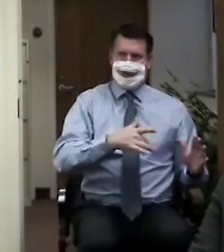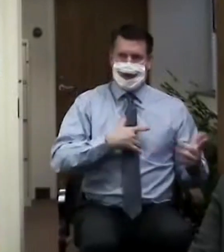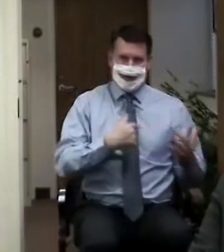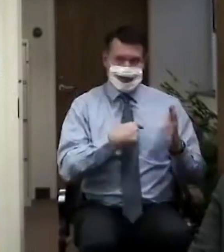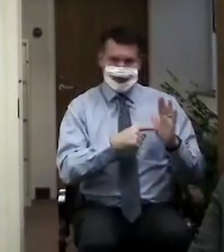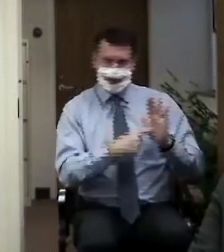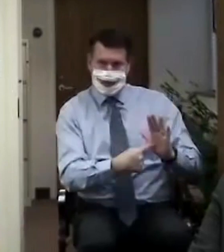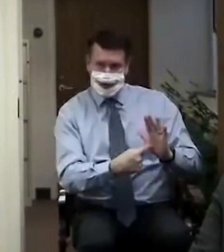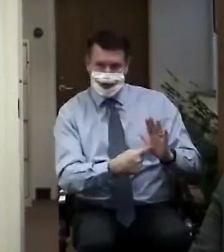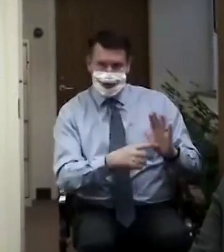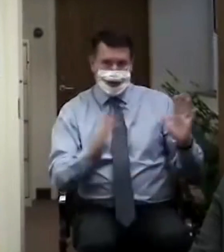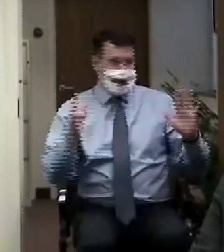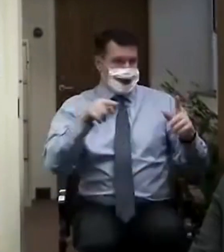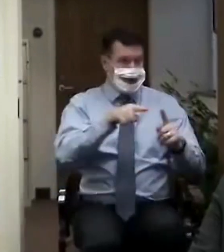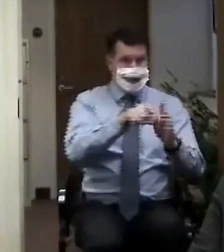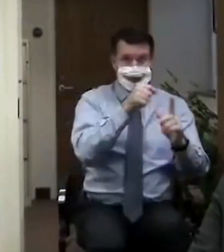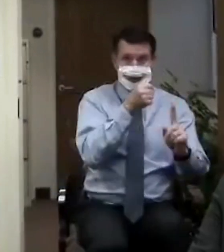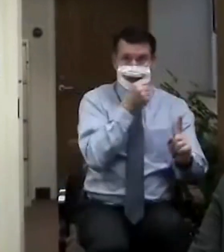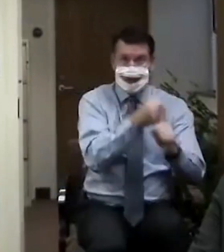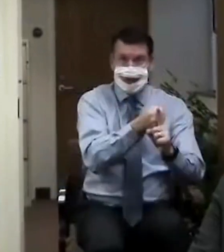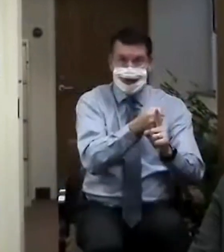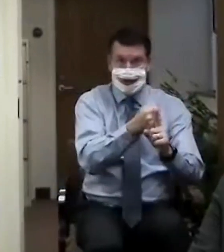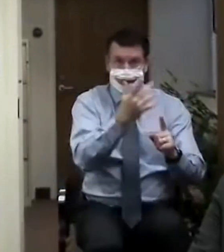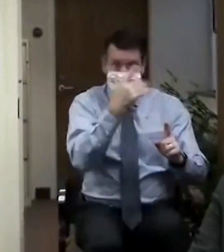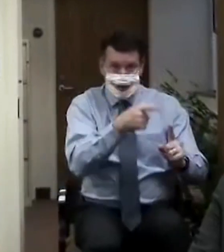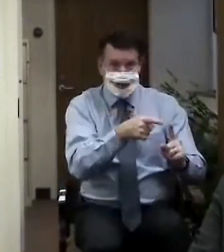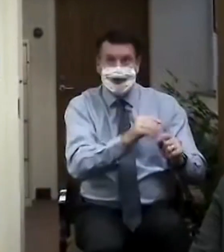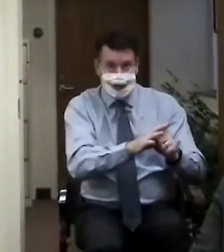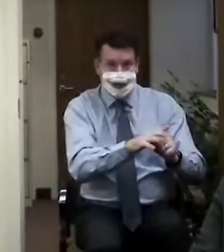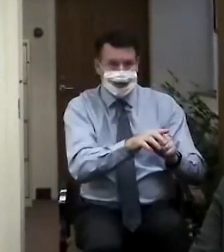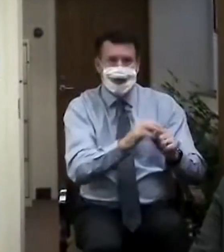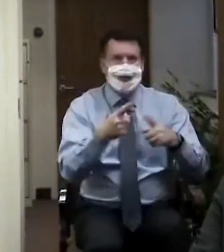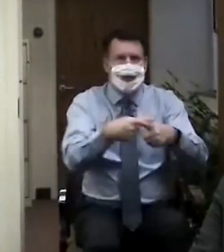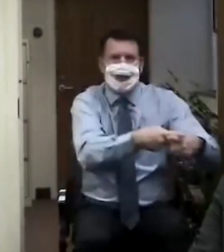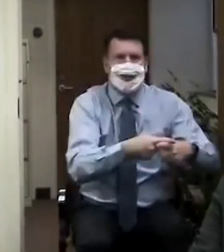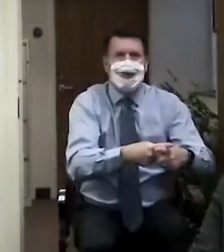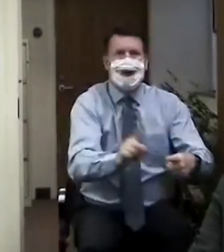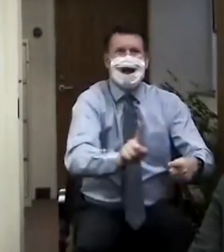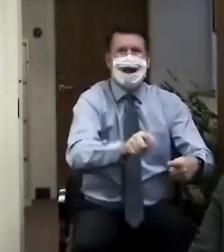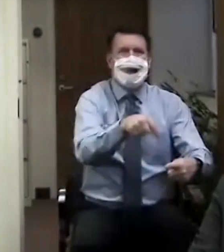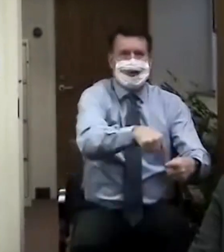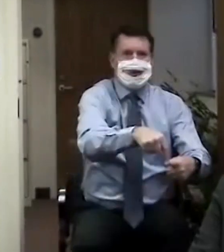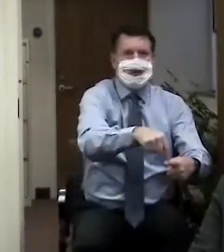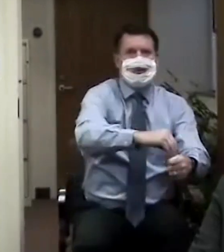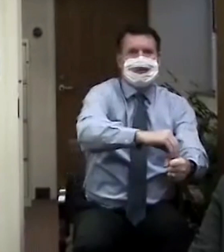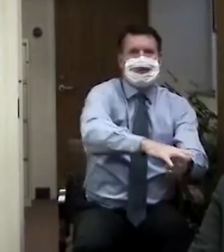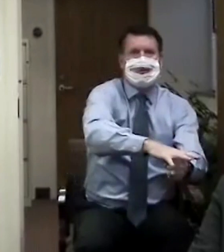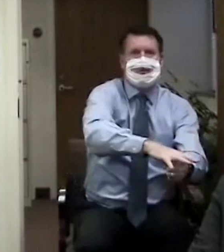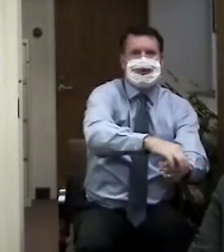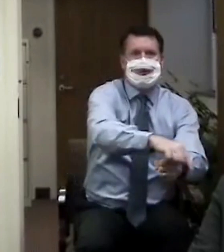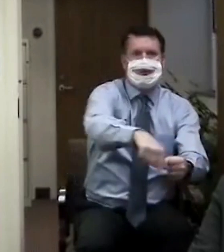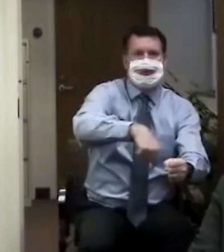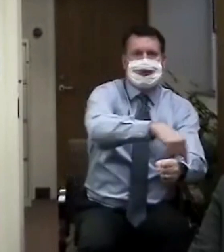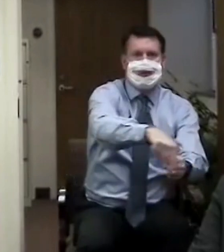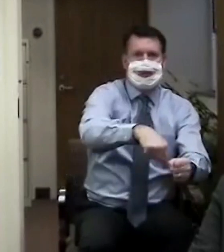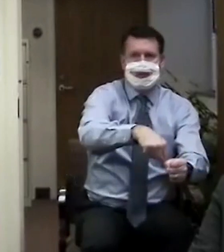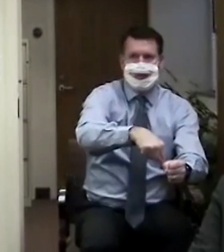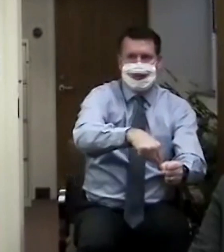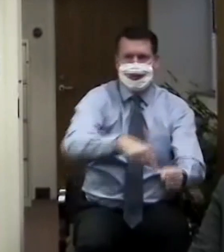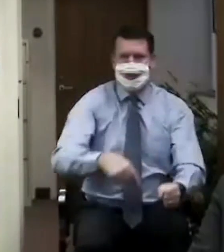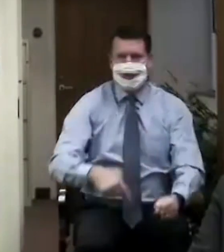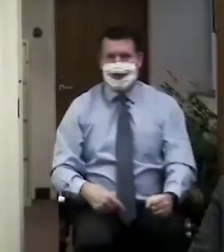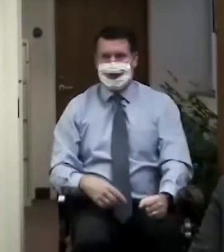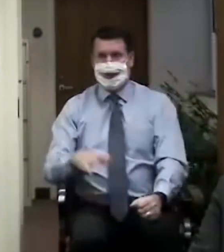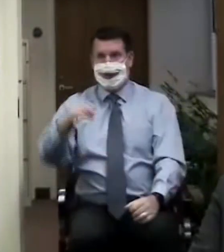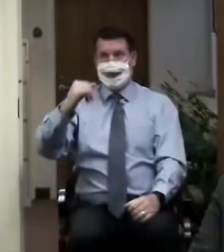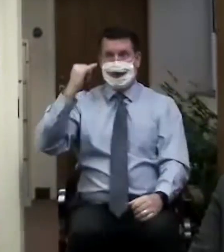if we see an increase in cases, then yes, we may want to close the economy. We may have to, once again in the future, and I hope we don't have